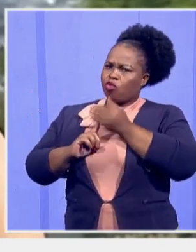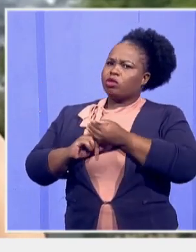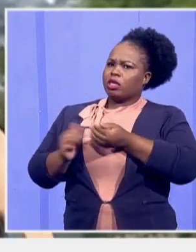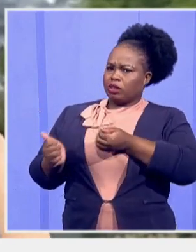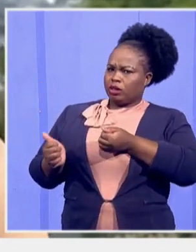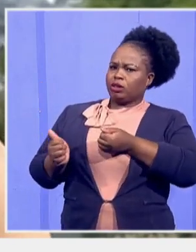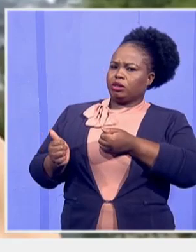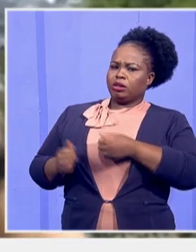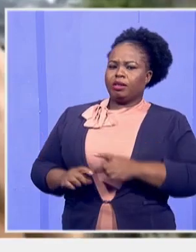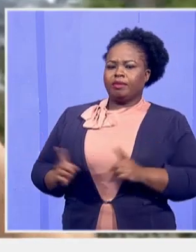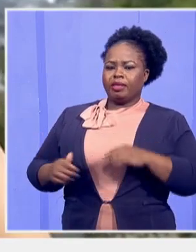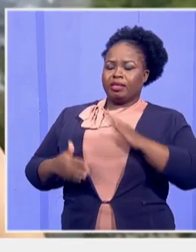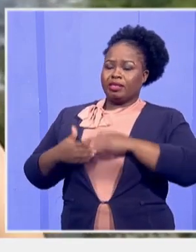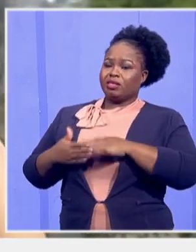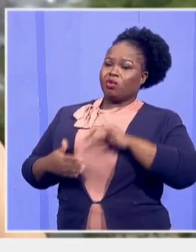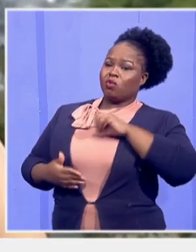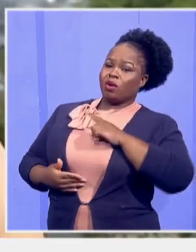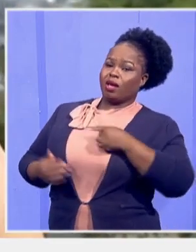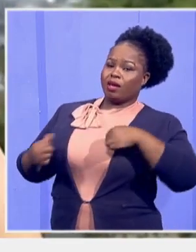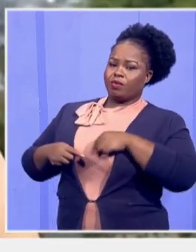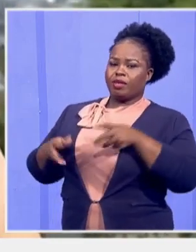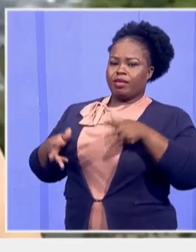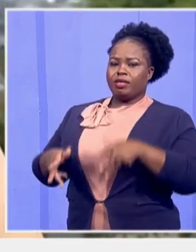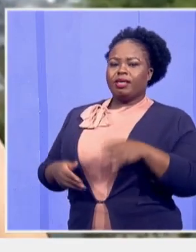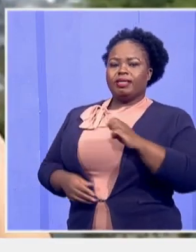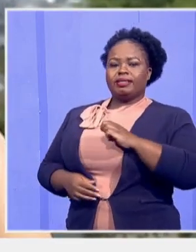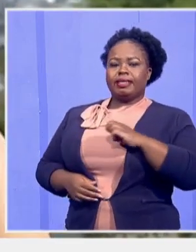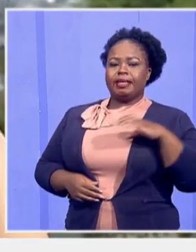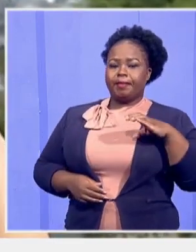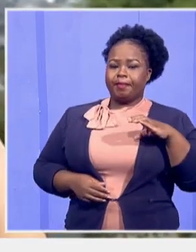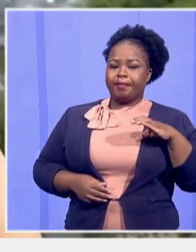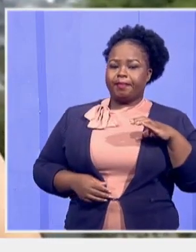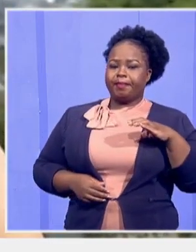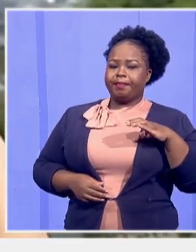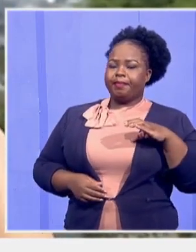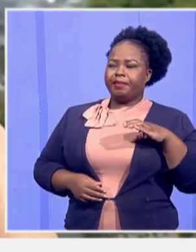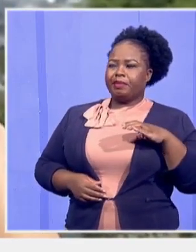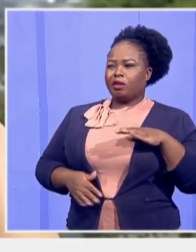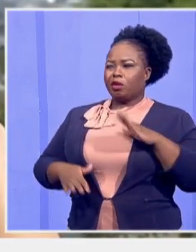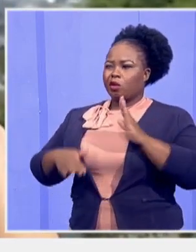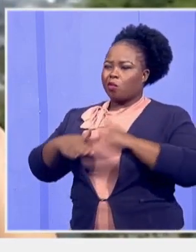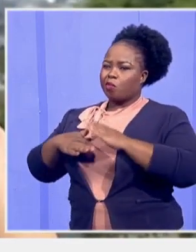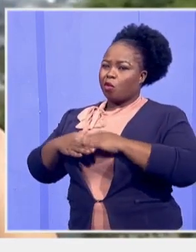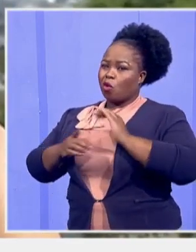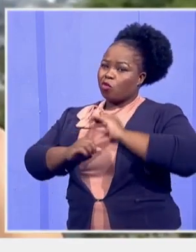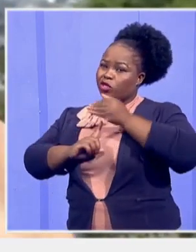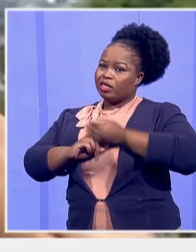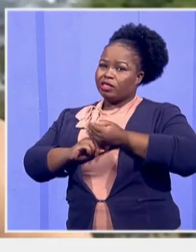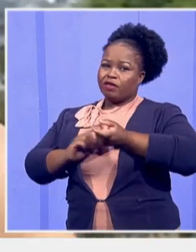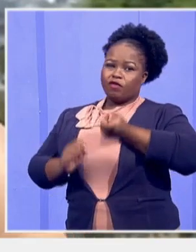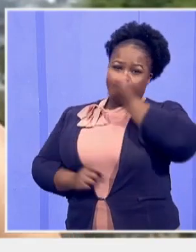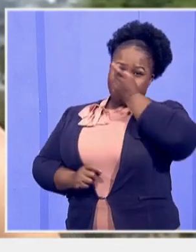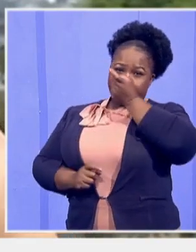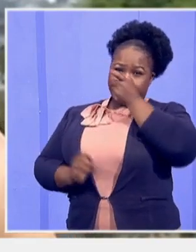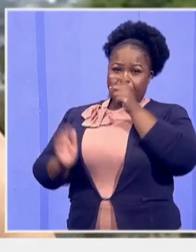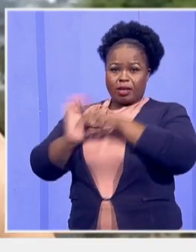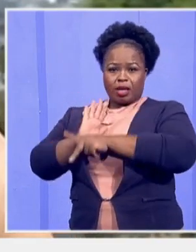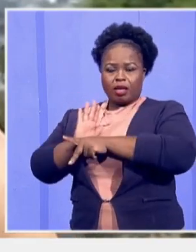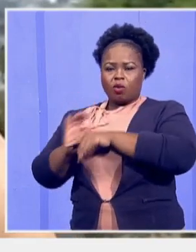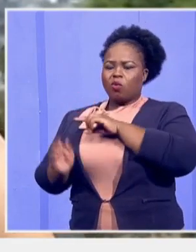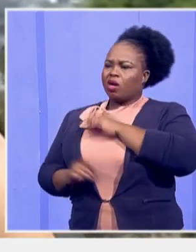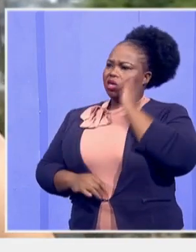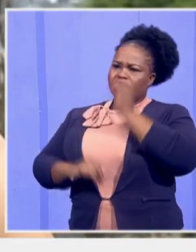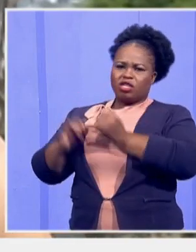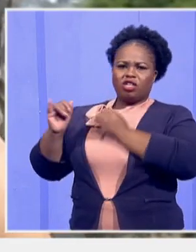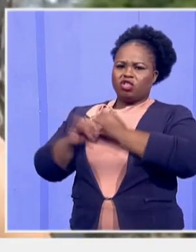the reason why we in the Eastern Cape are a bit more protected from poaching is because we don't have international